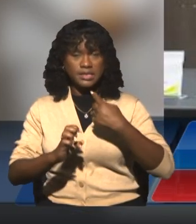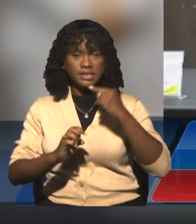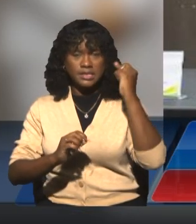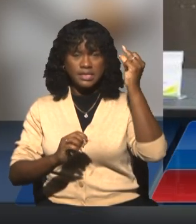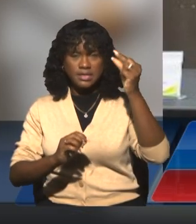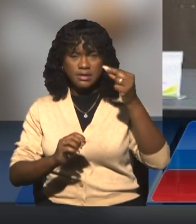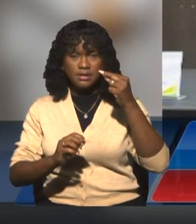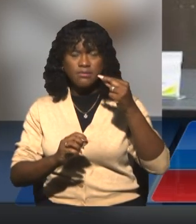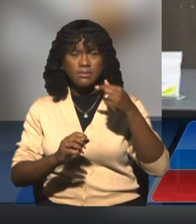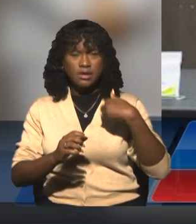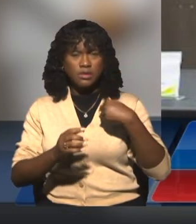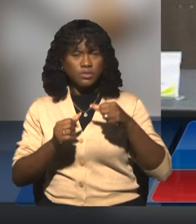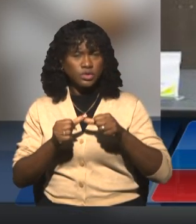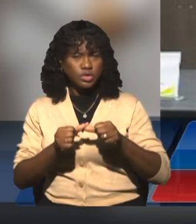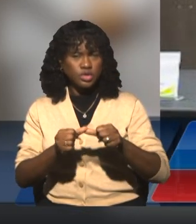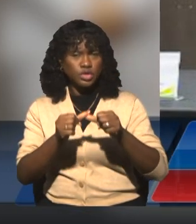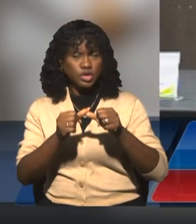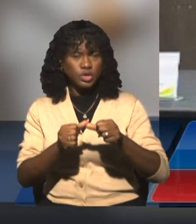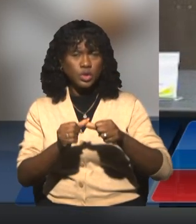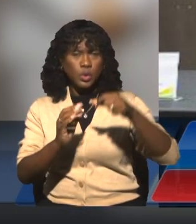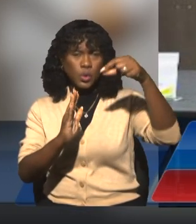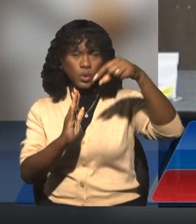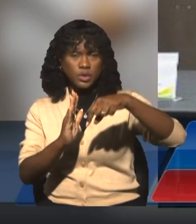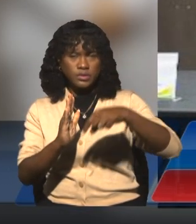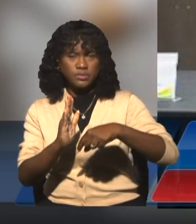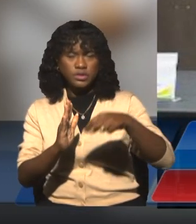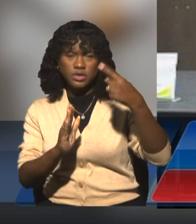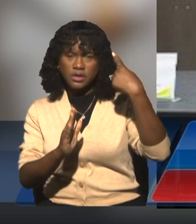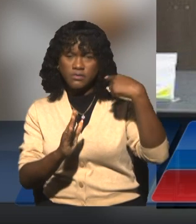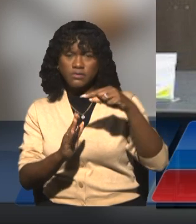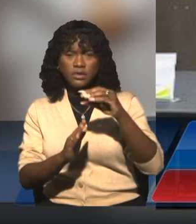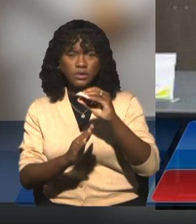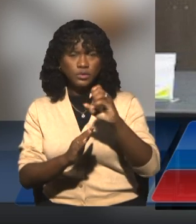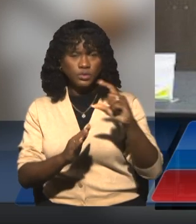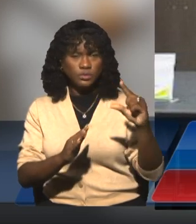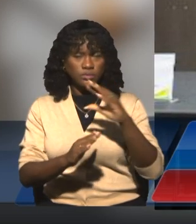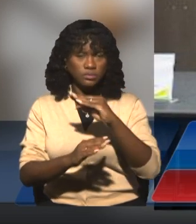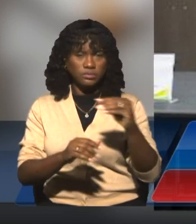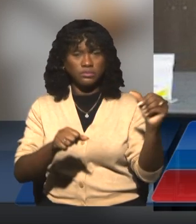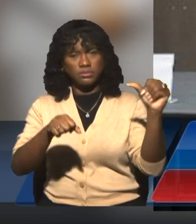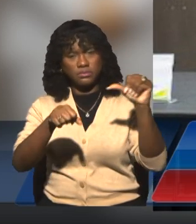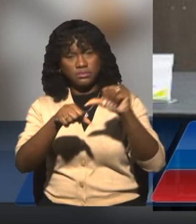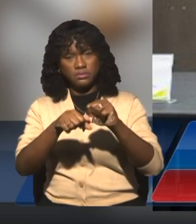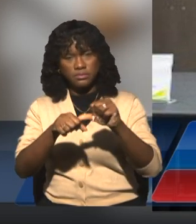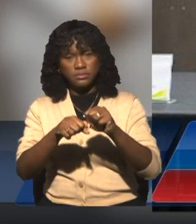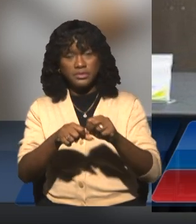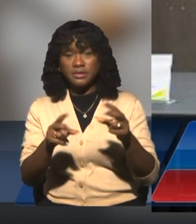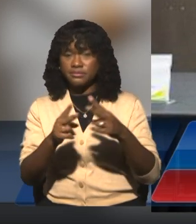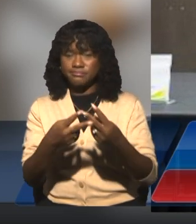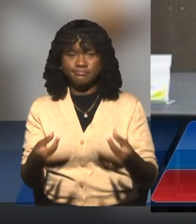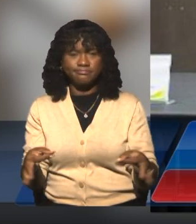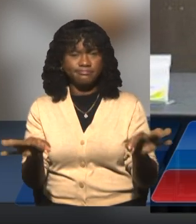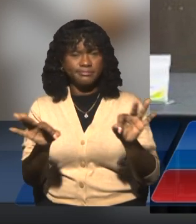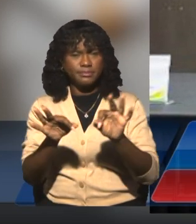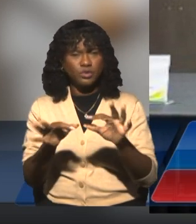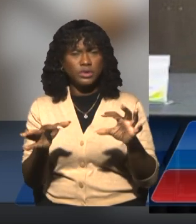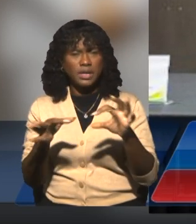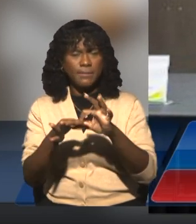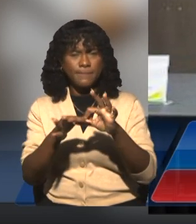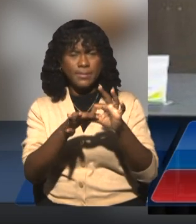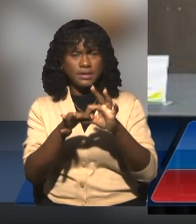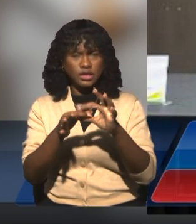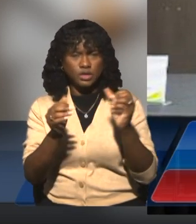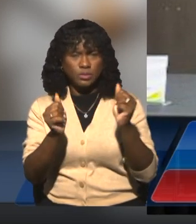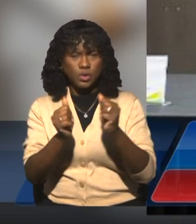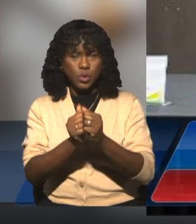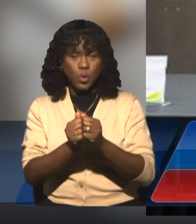government engages in ongoing exploration of onshore, shallow and deep water regions, it is imperative that partnerships with